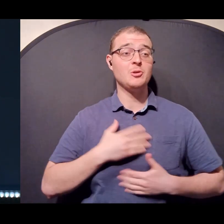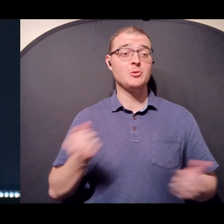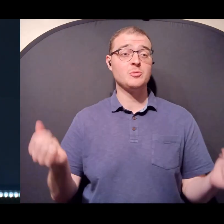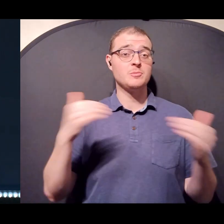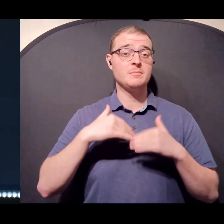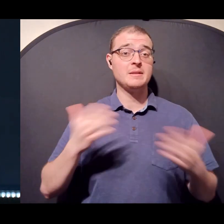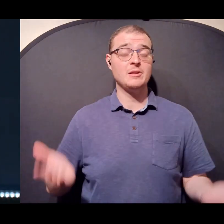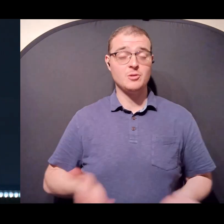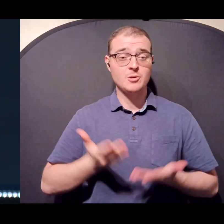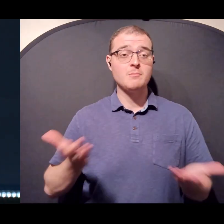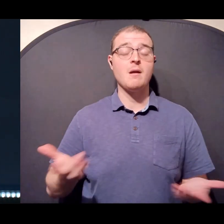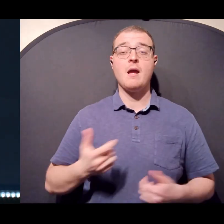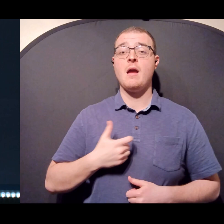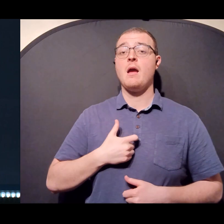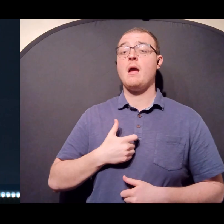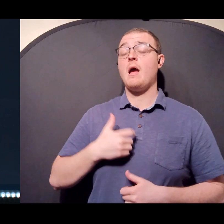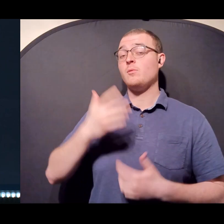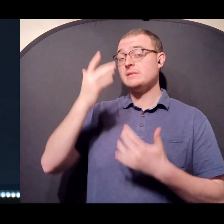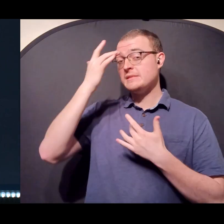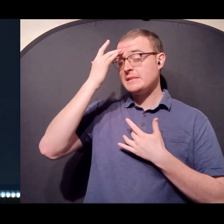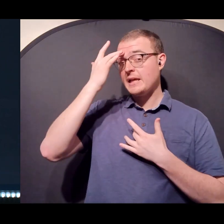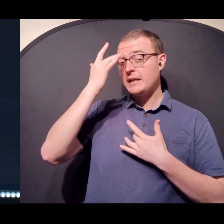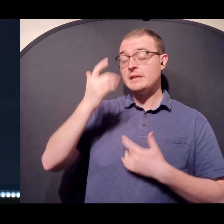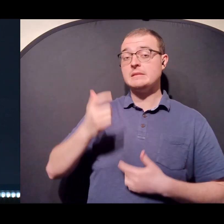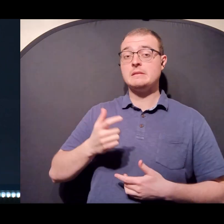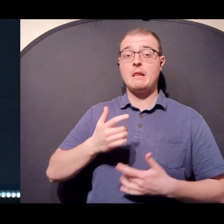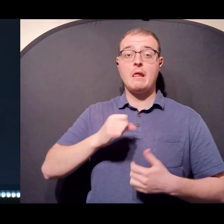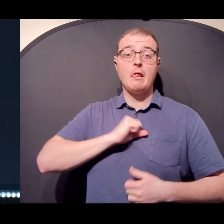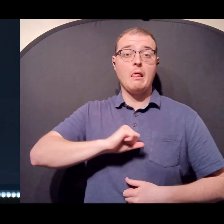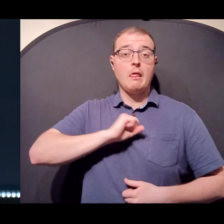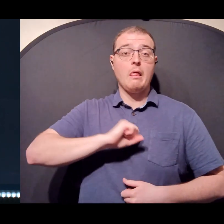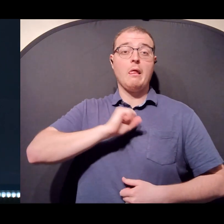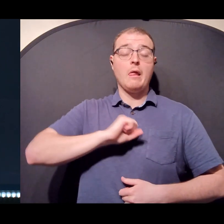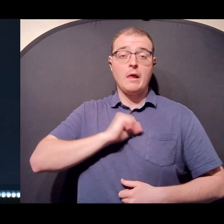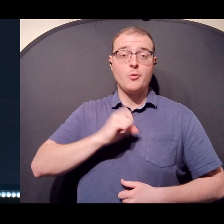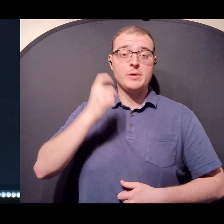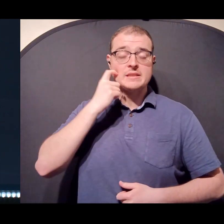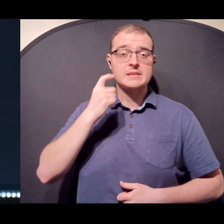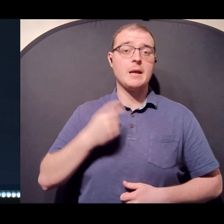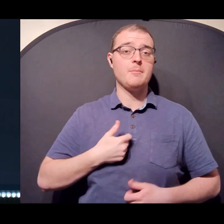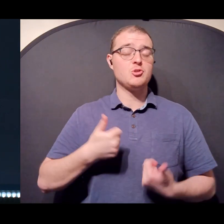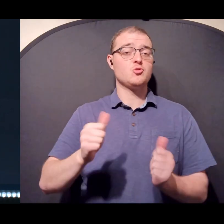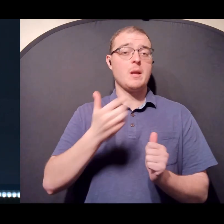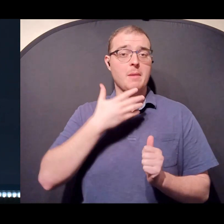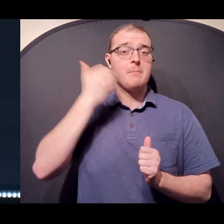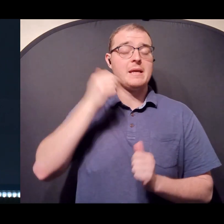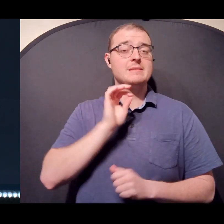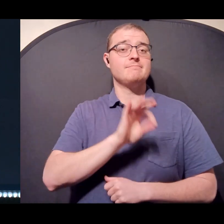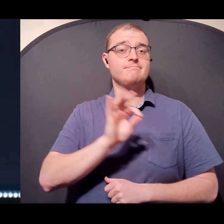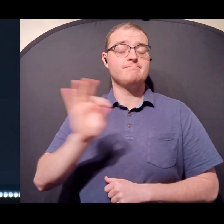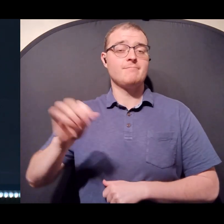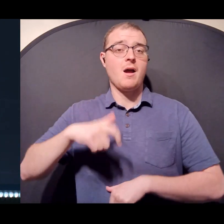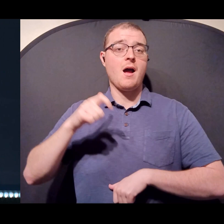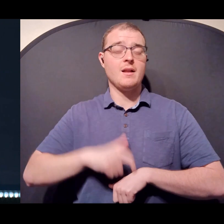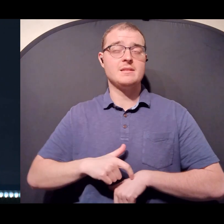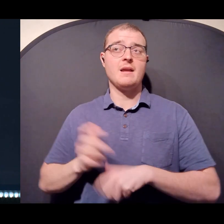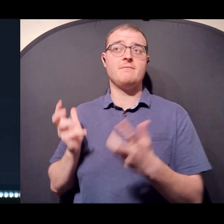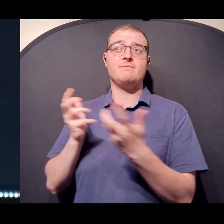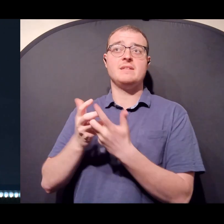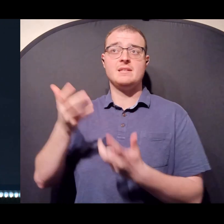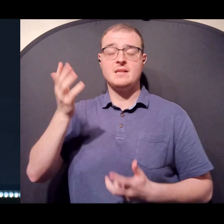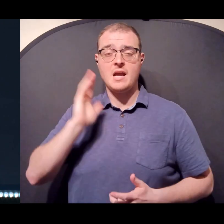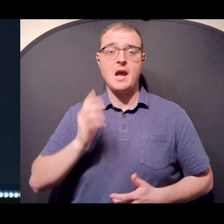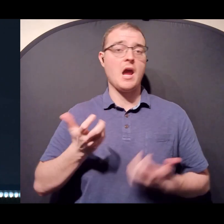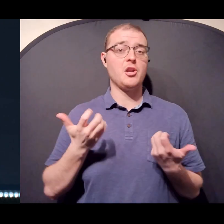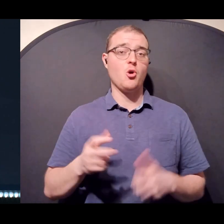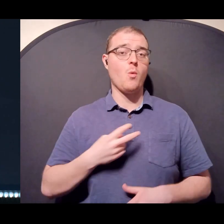No, it's Merry Christmas, and I'm glad you're here. I'm just getting over a cough, and so I'm going to do my best to bring an on-time word